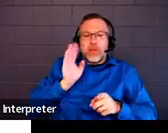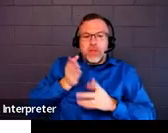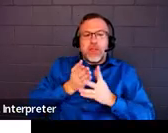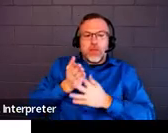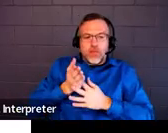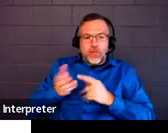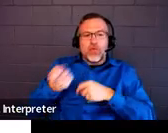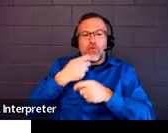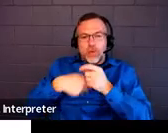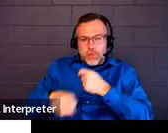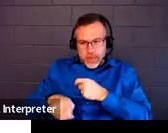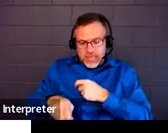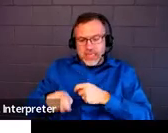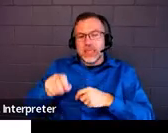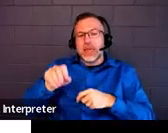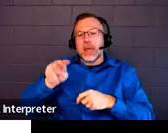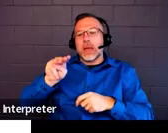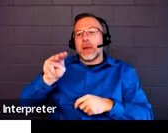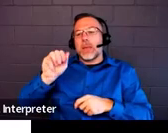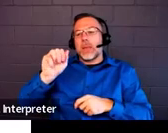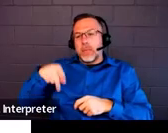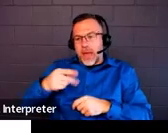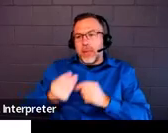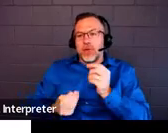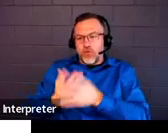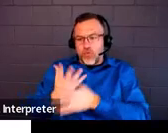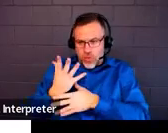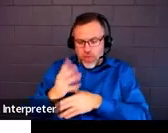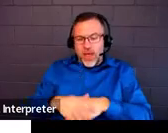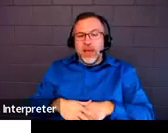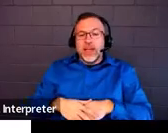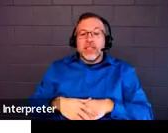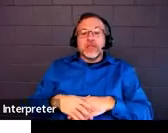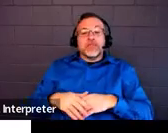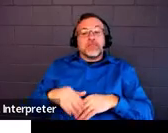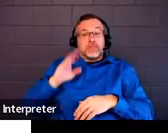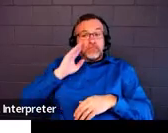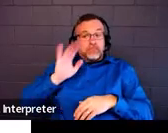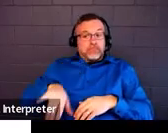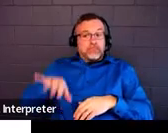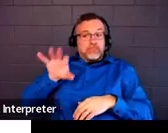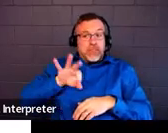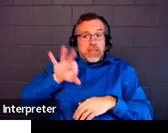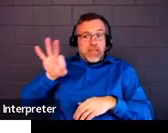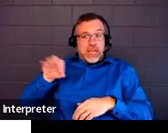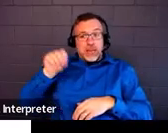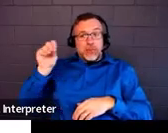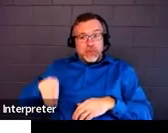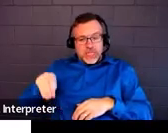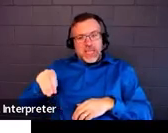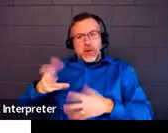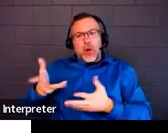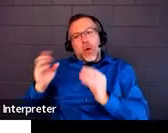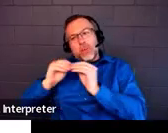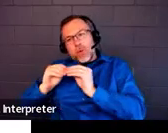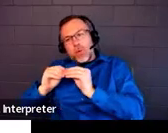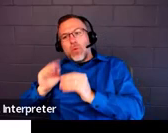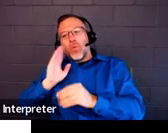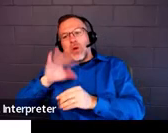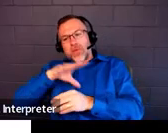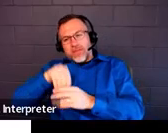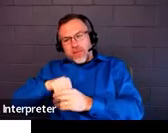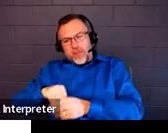growth. And for everyone's information, as you know, 99% or more students participate in that